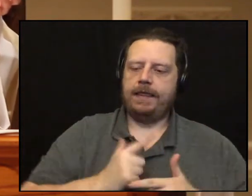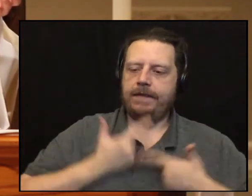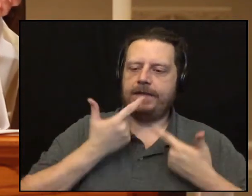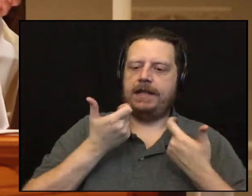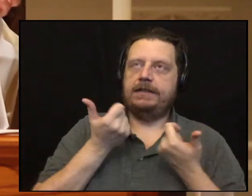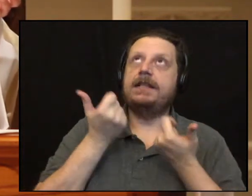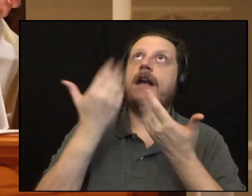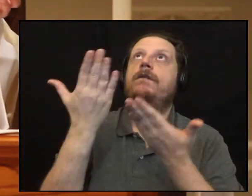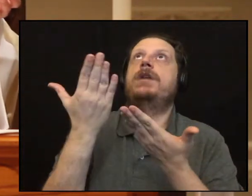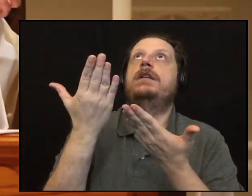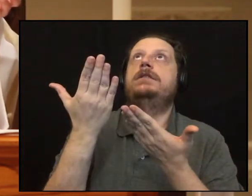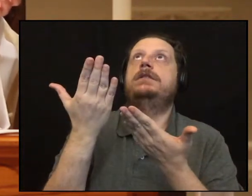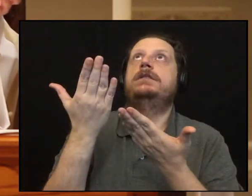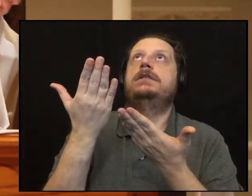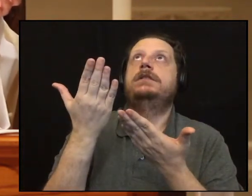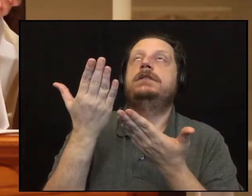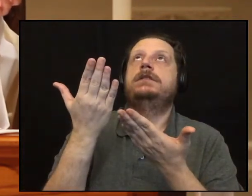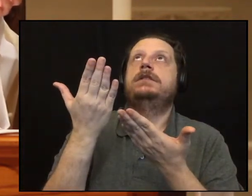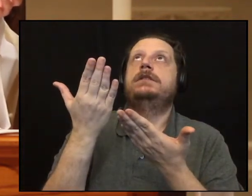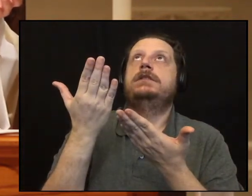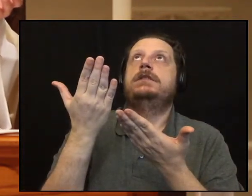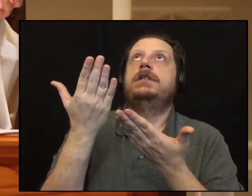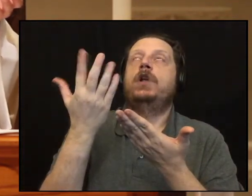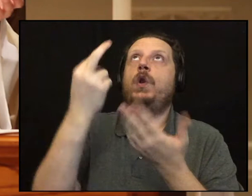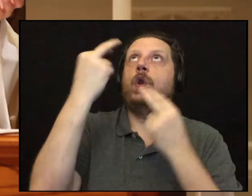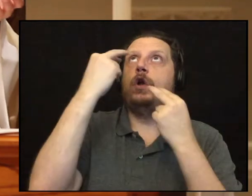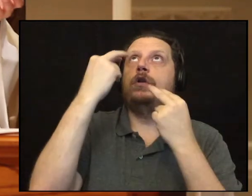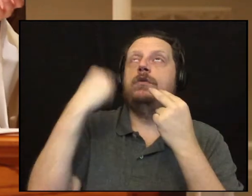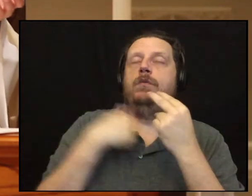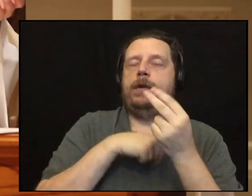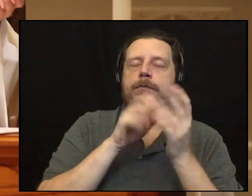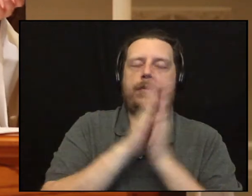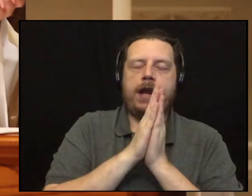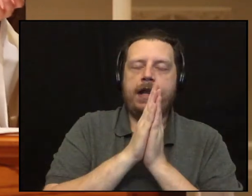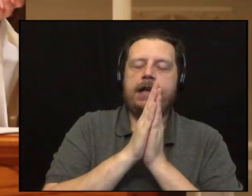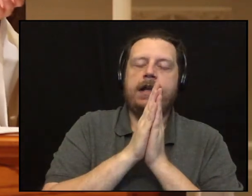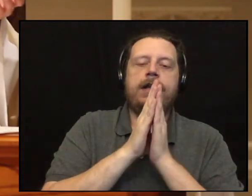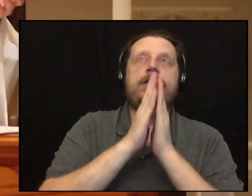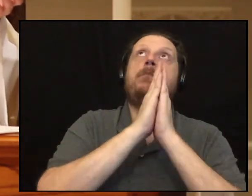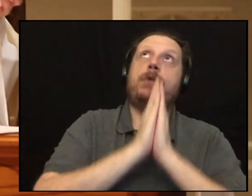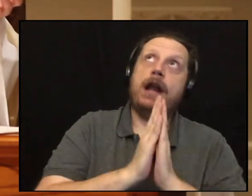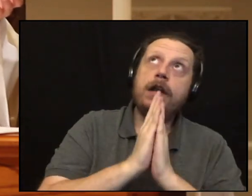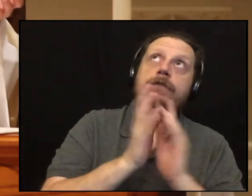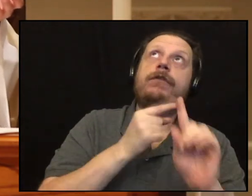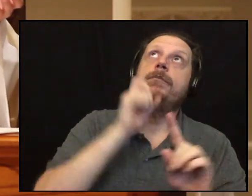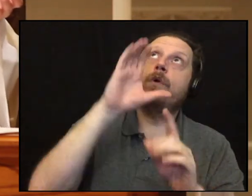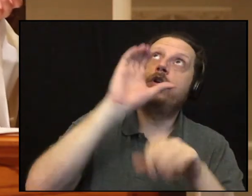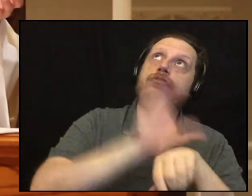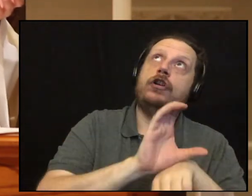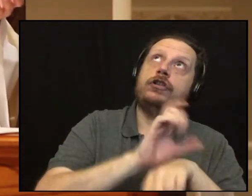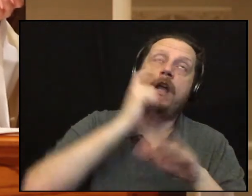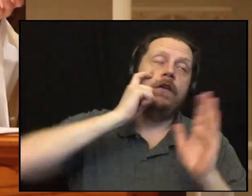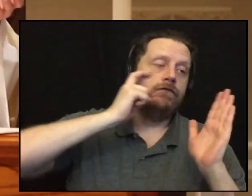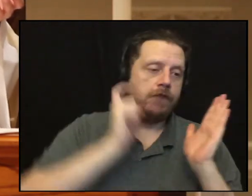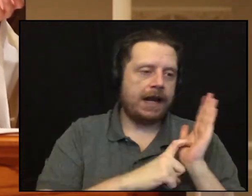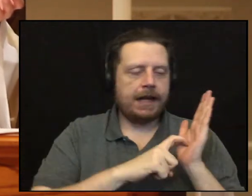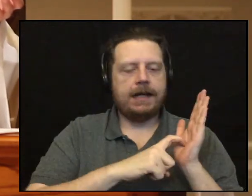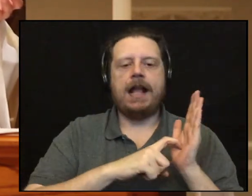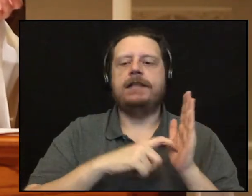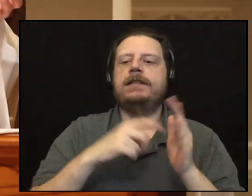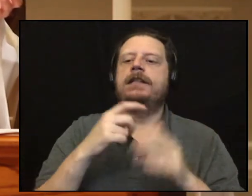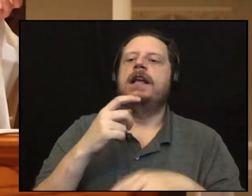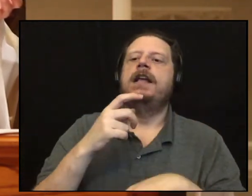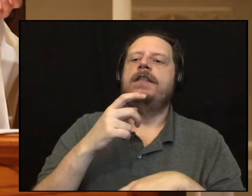sacrifice. Look, we pray, upon the oblation of your church and recognizing the sacrificial